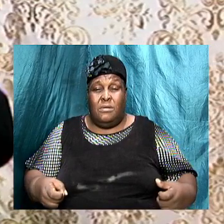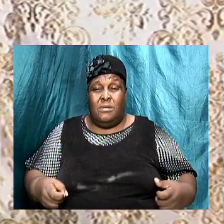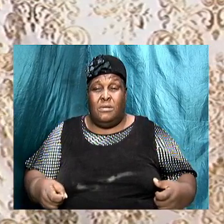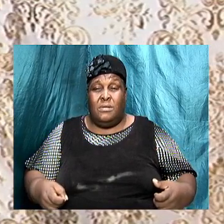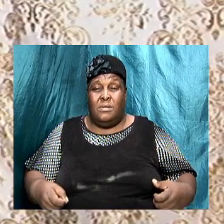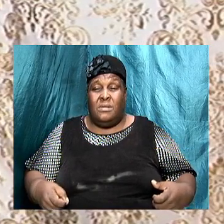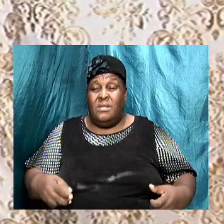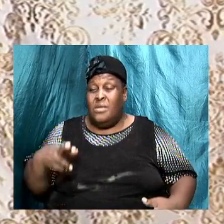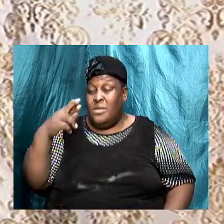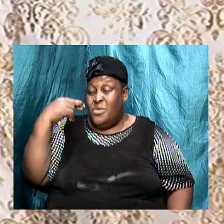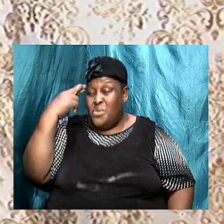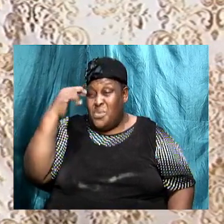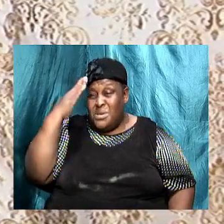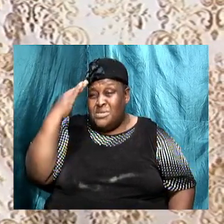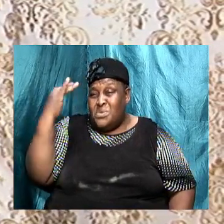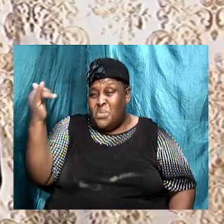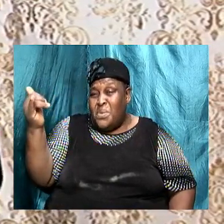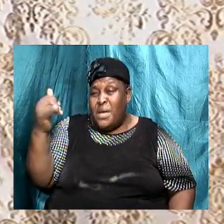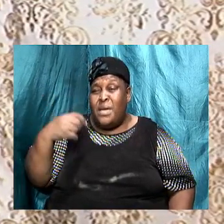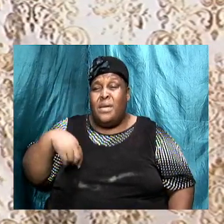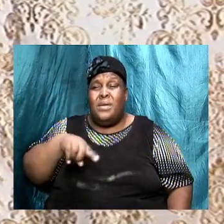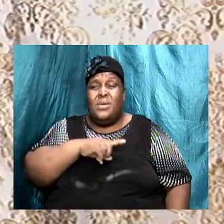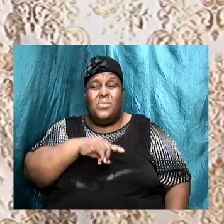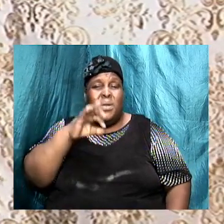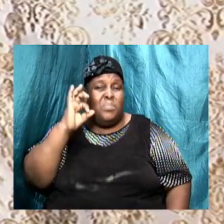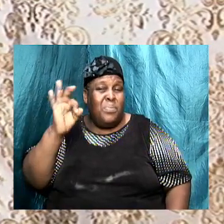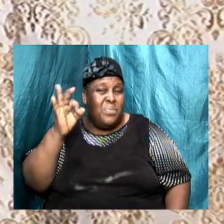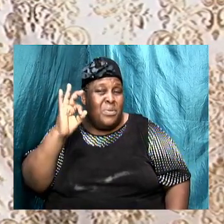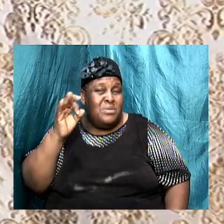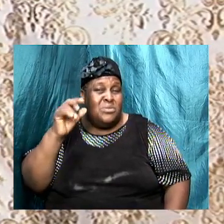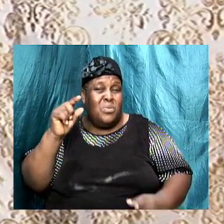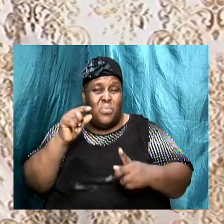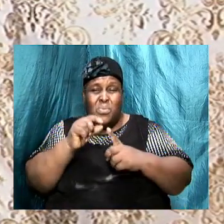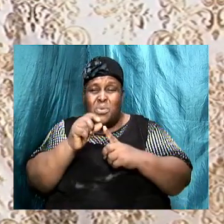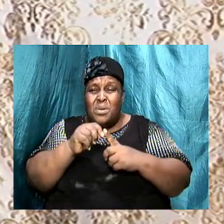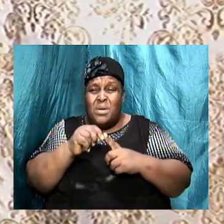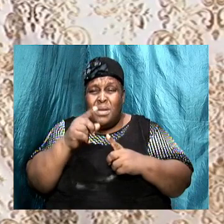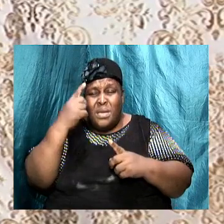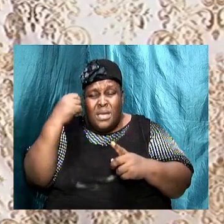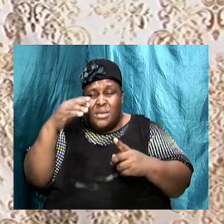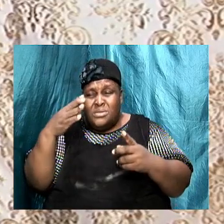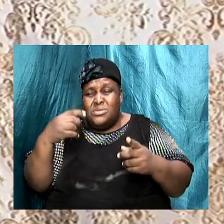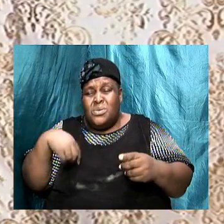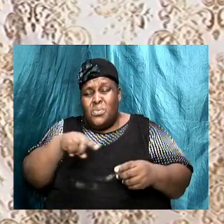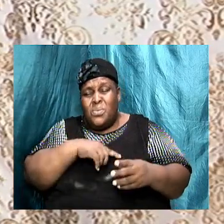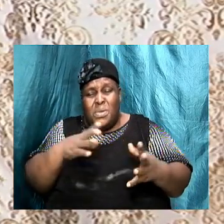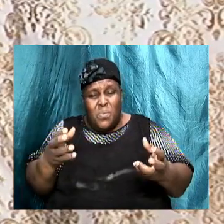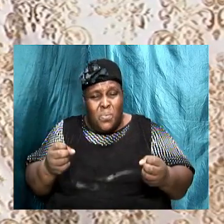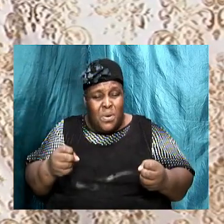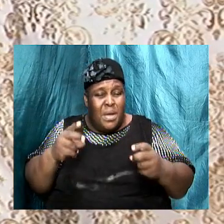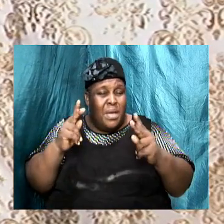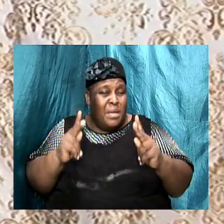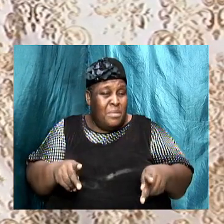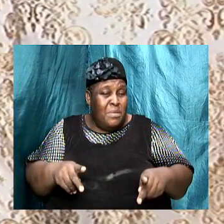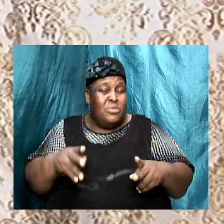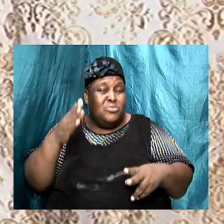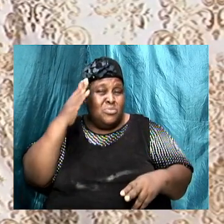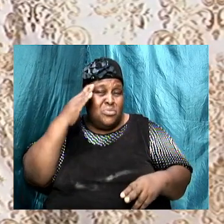And this is the reason why we deliver the word, because we want an individual to recognize that, yes, you are in sin. So